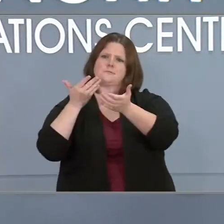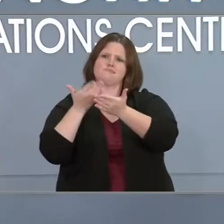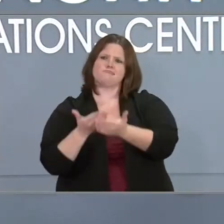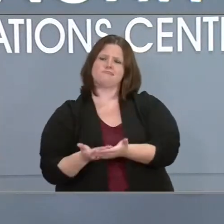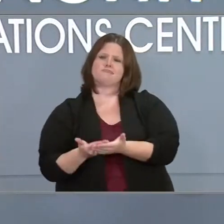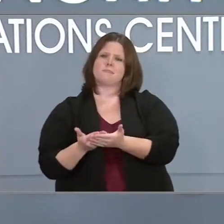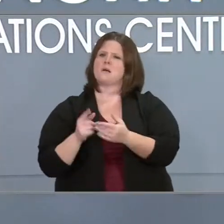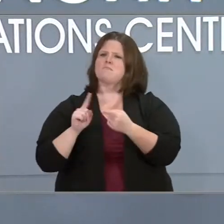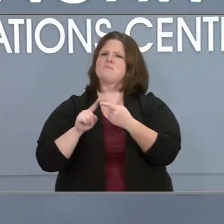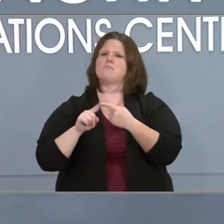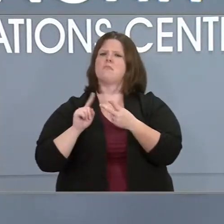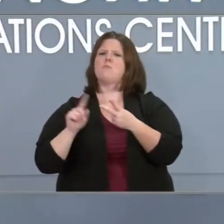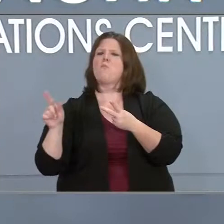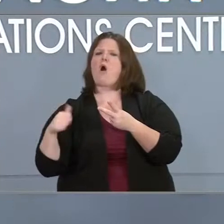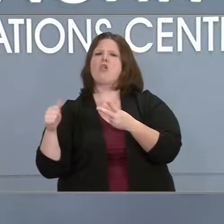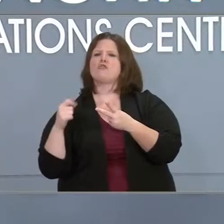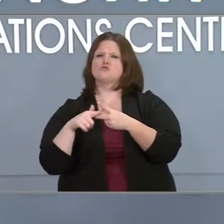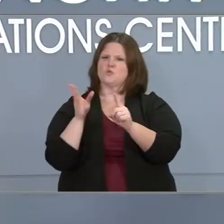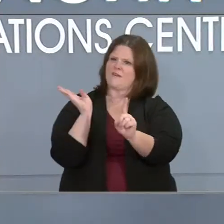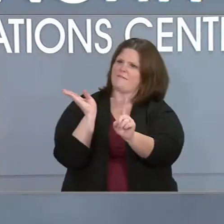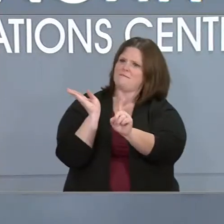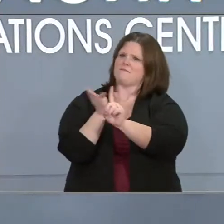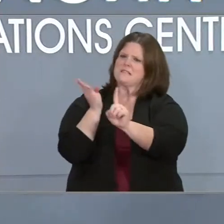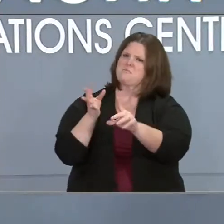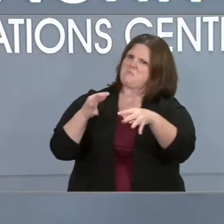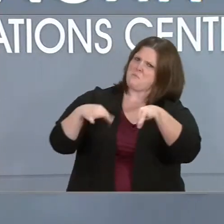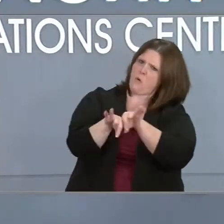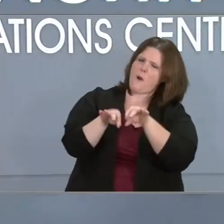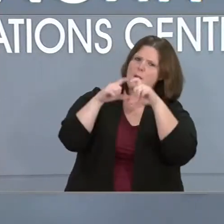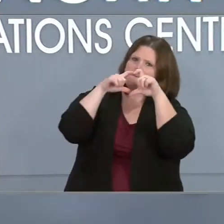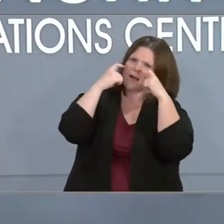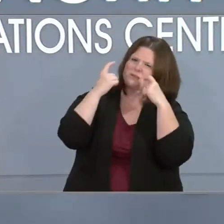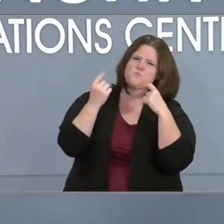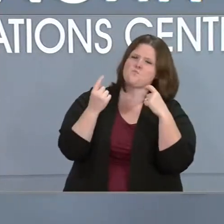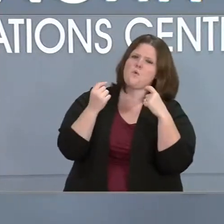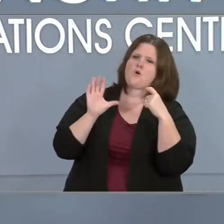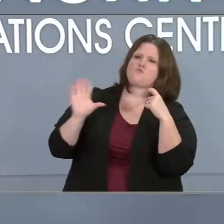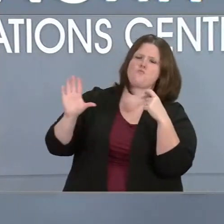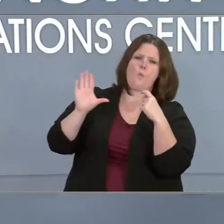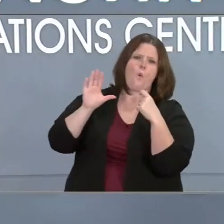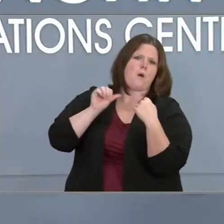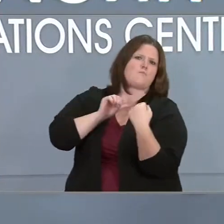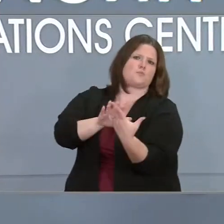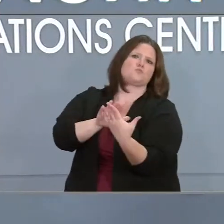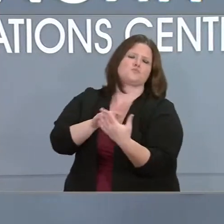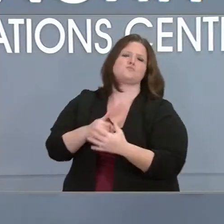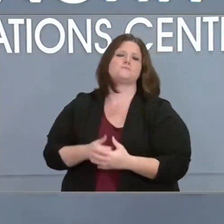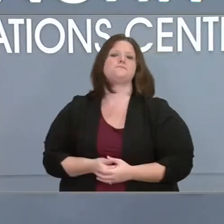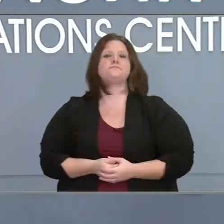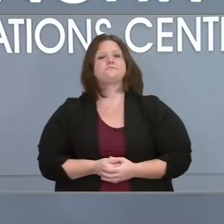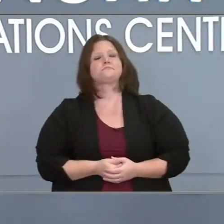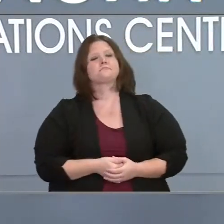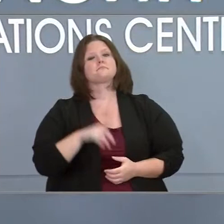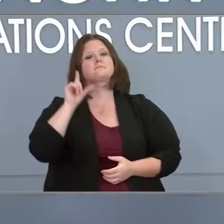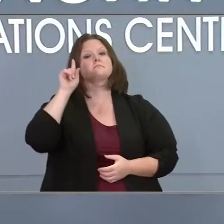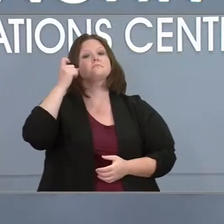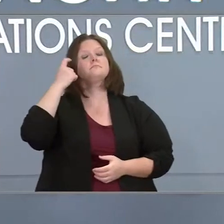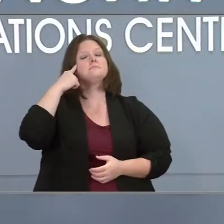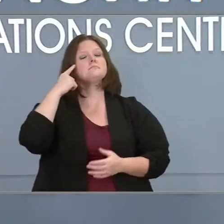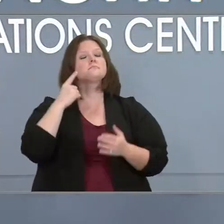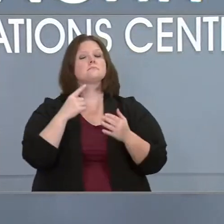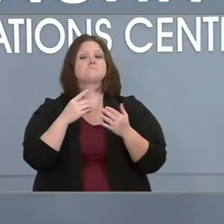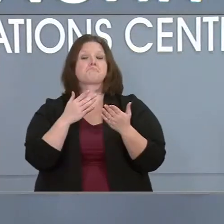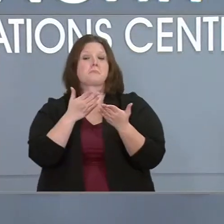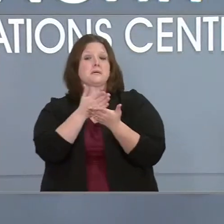convince districts on their own to put masks in the classroom? Well, one of the things that I think some of these districts who